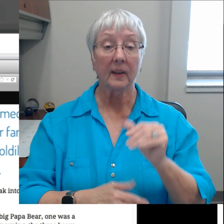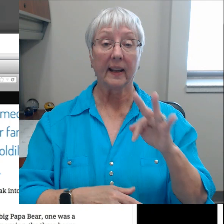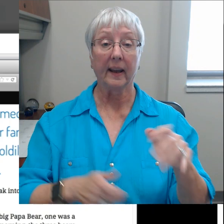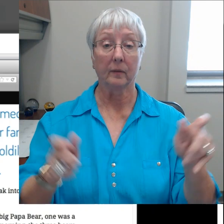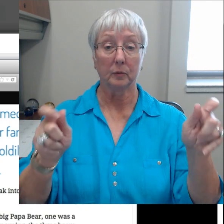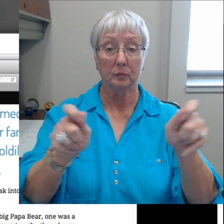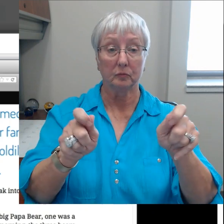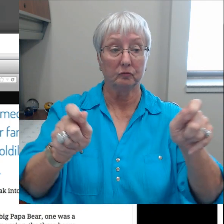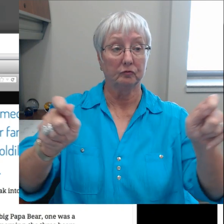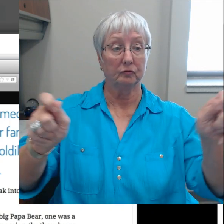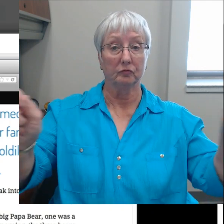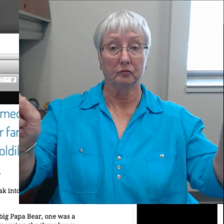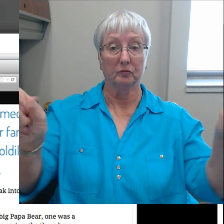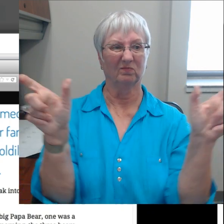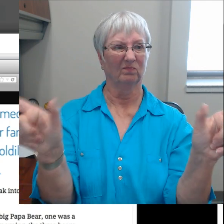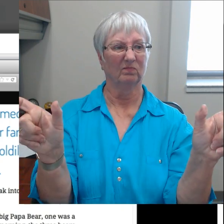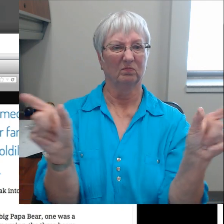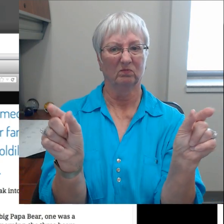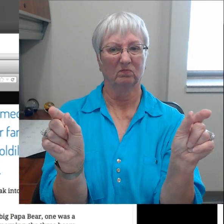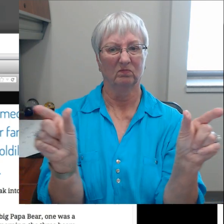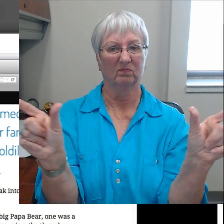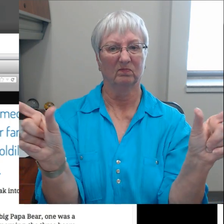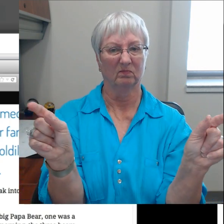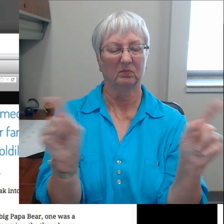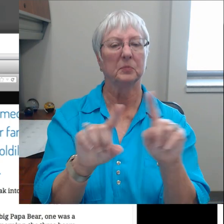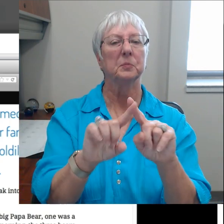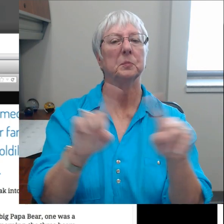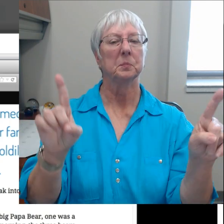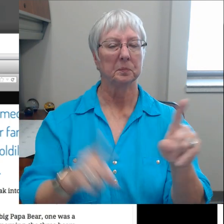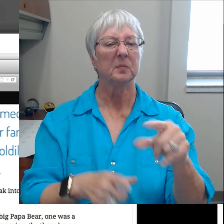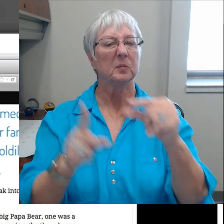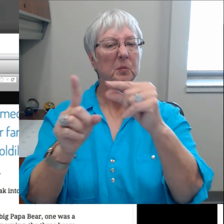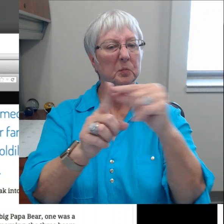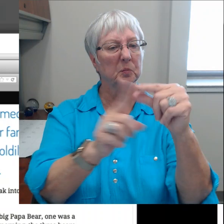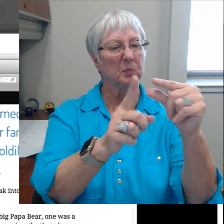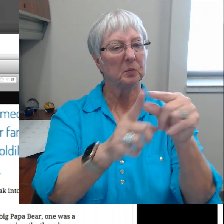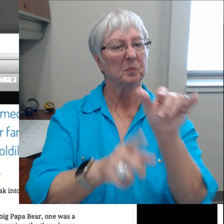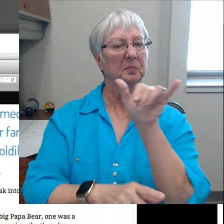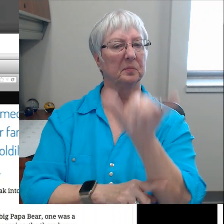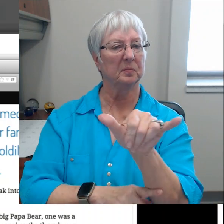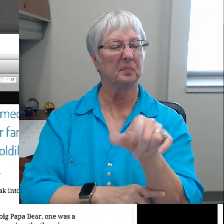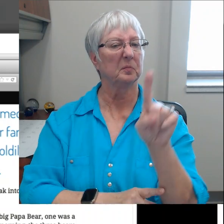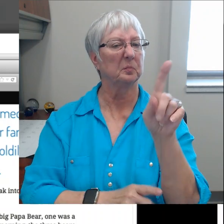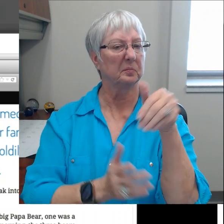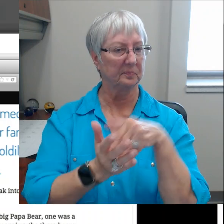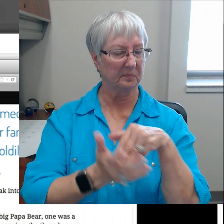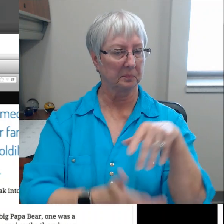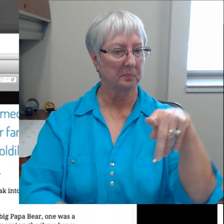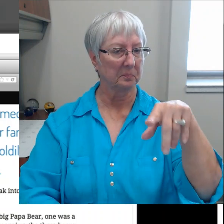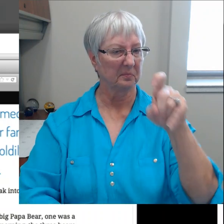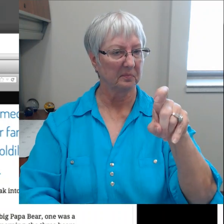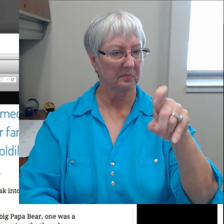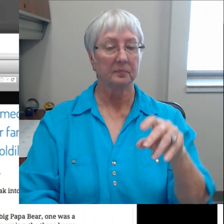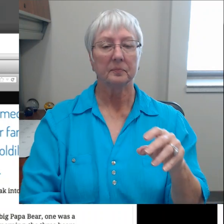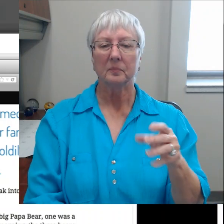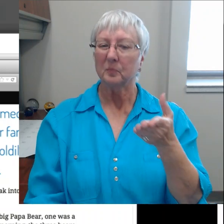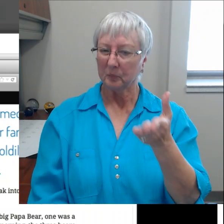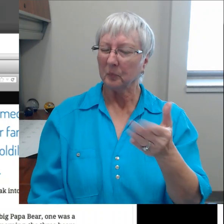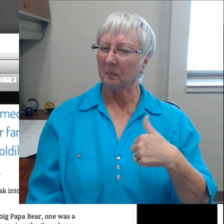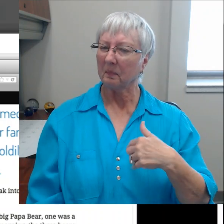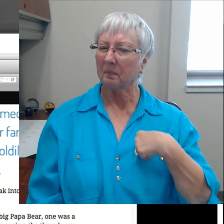and right will get bigger, but the text will always stay at this width of 1,000 pixels. So I think we have our example page in pretty good shape for